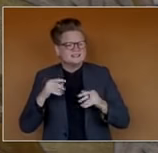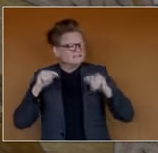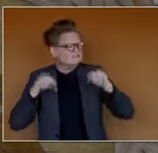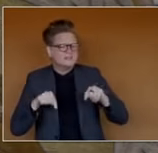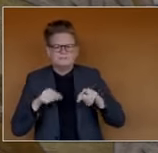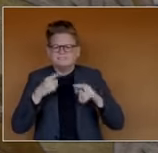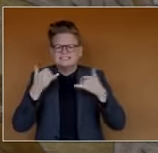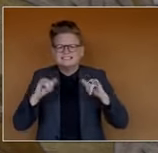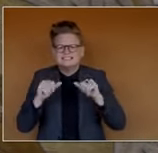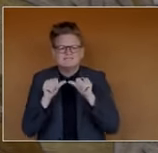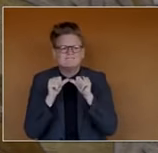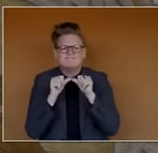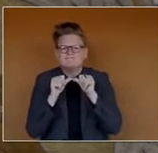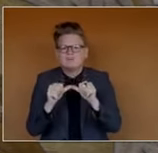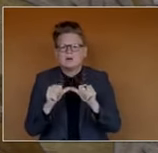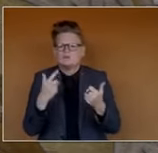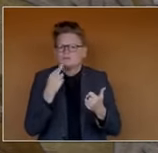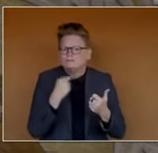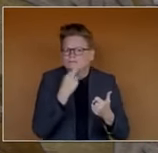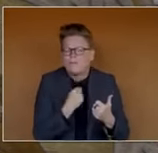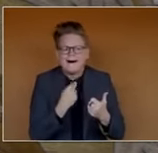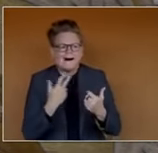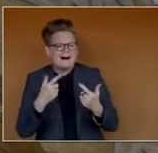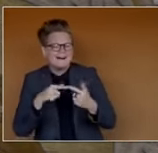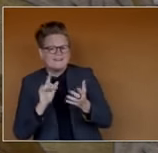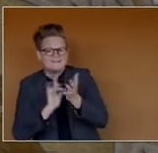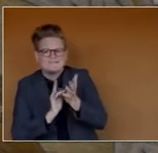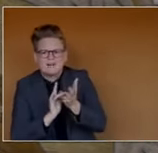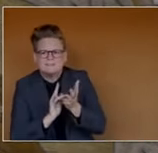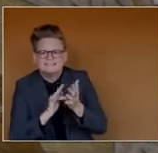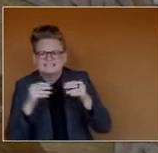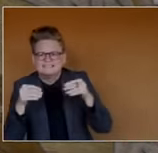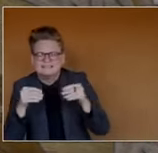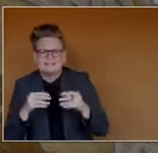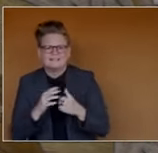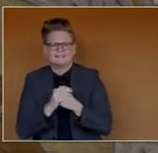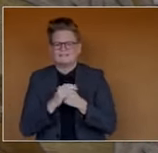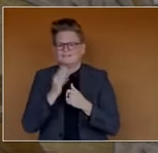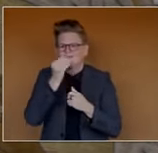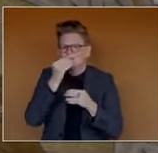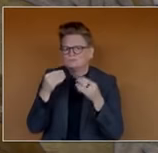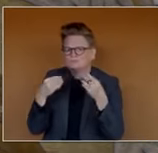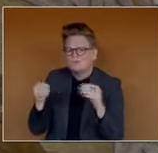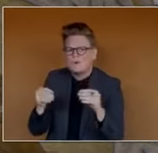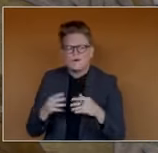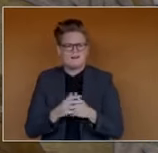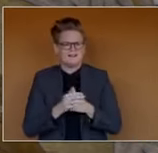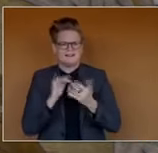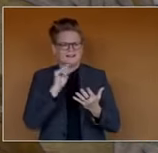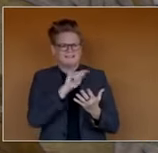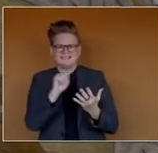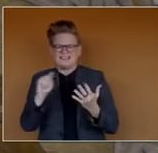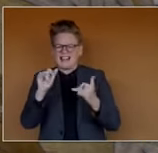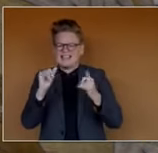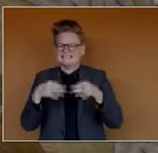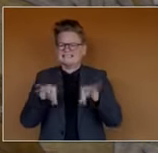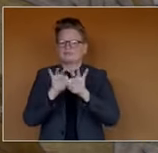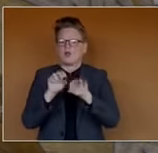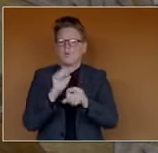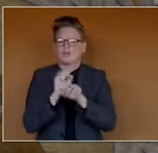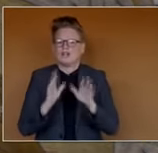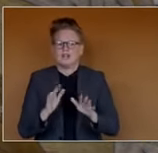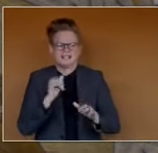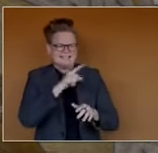working in the restaurants, kept working at the pharmacies, they kept working at the grocery stores, had high infection rates of